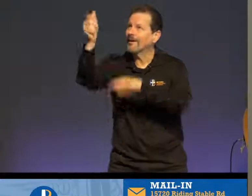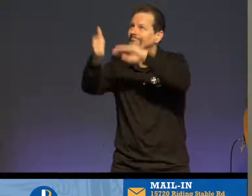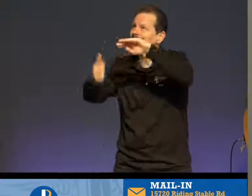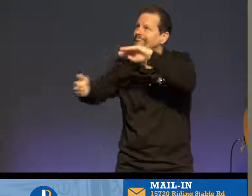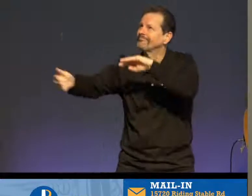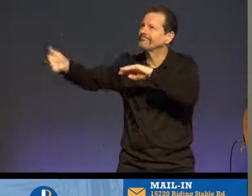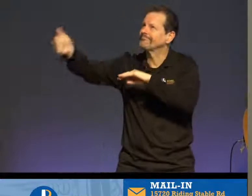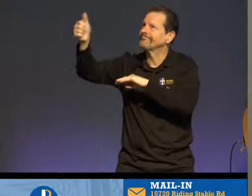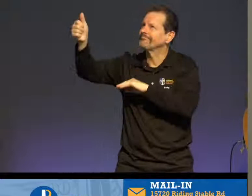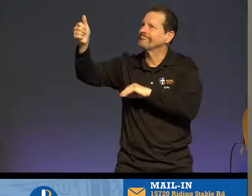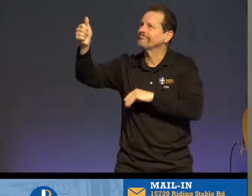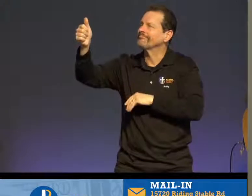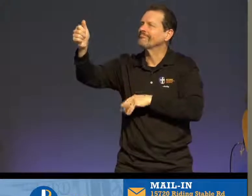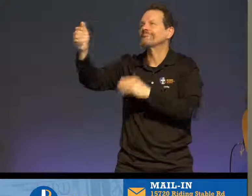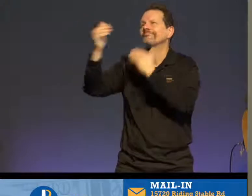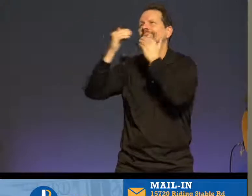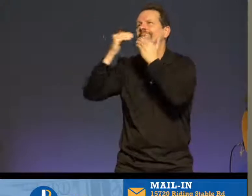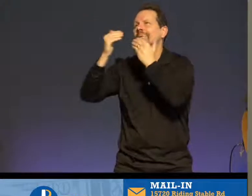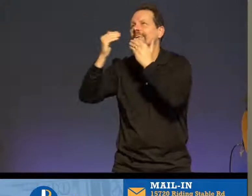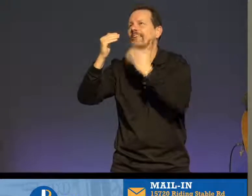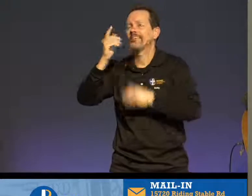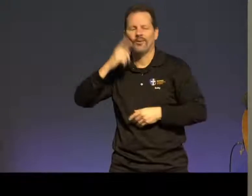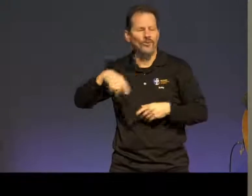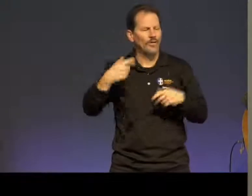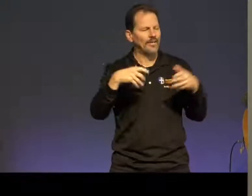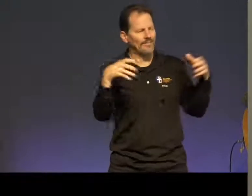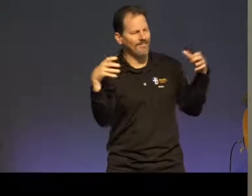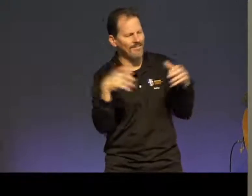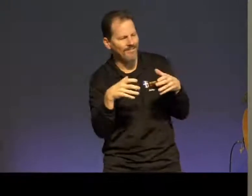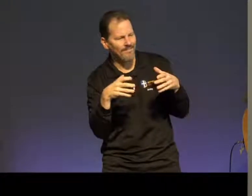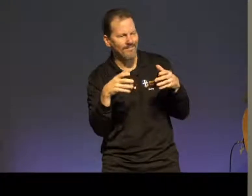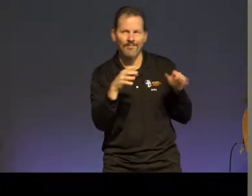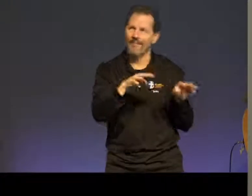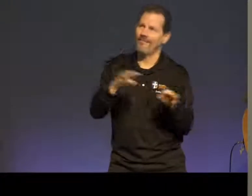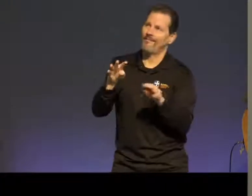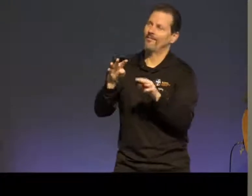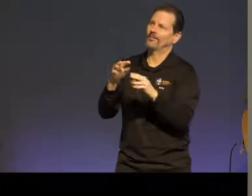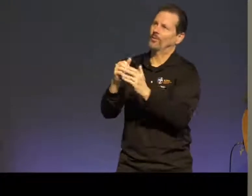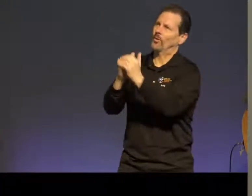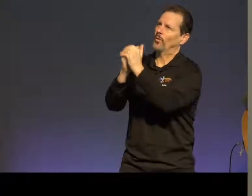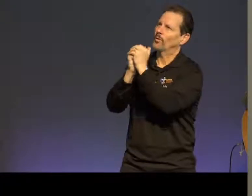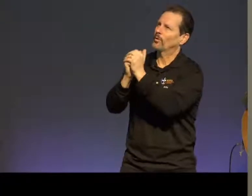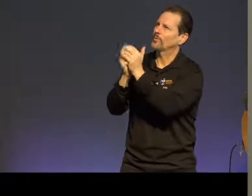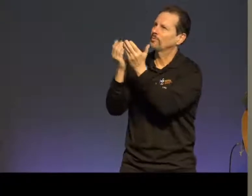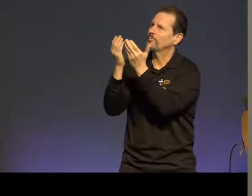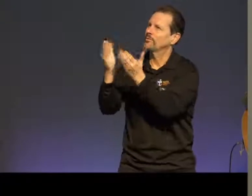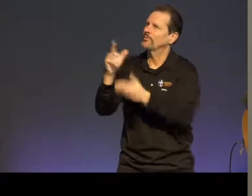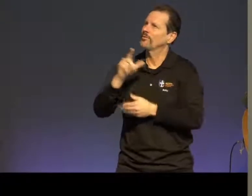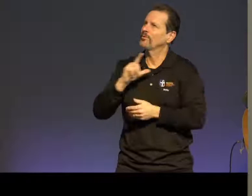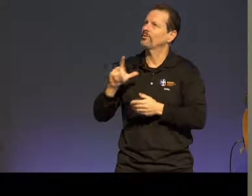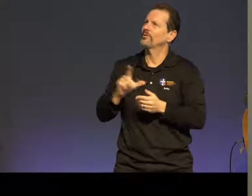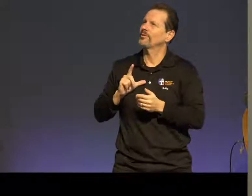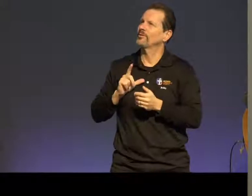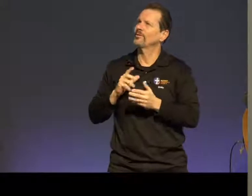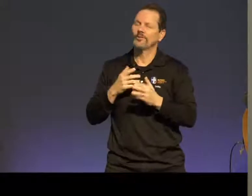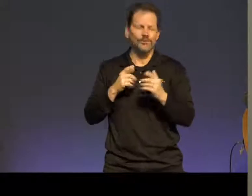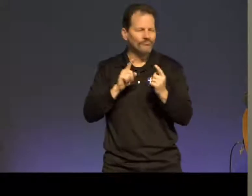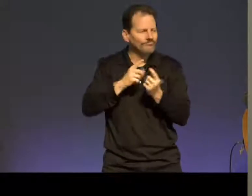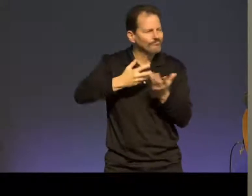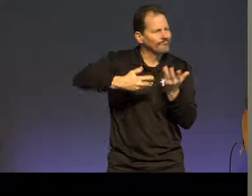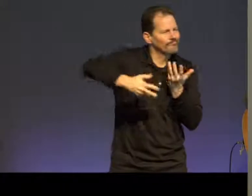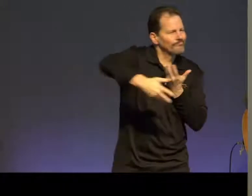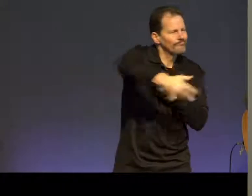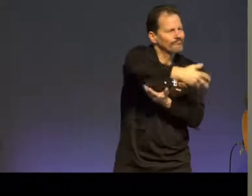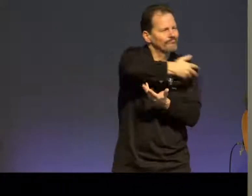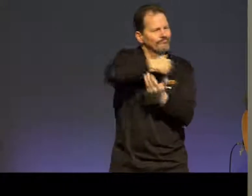join together in worship for you, worship of you, in fellowship with each other,